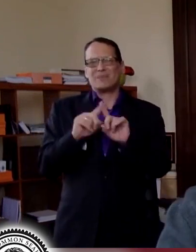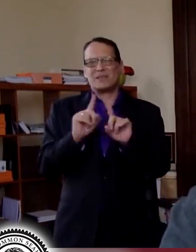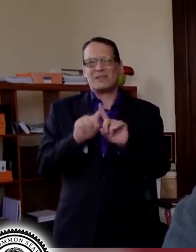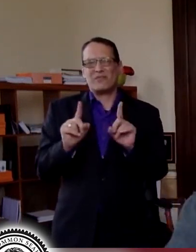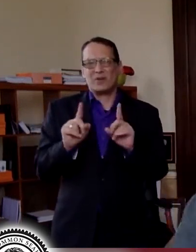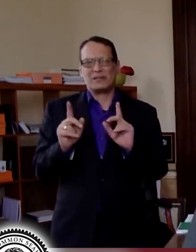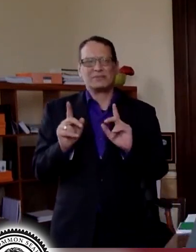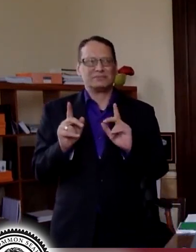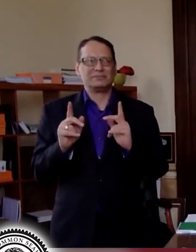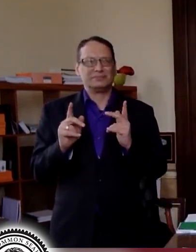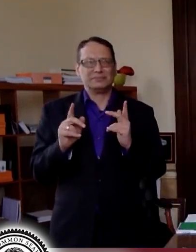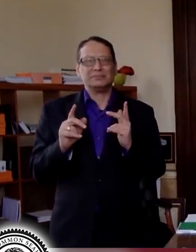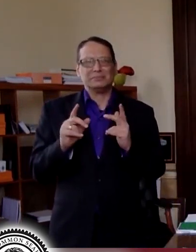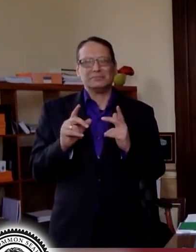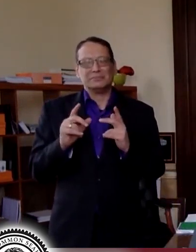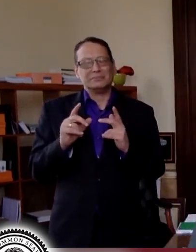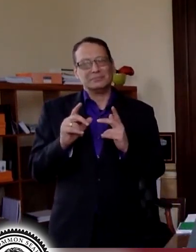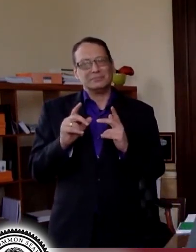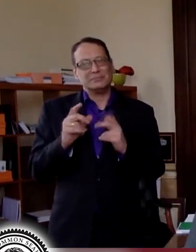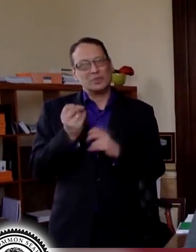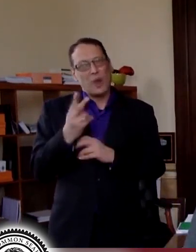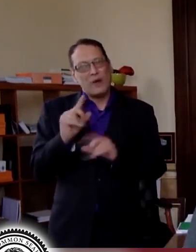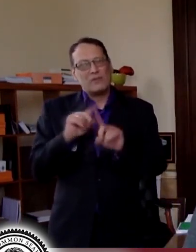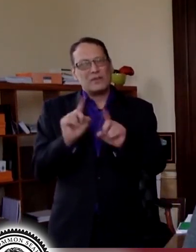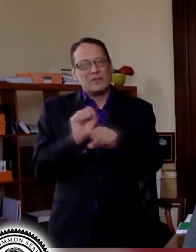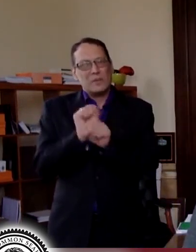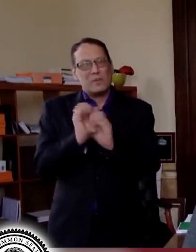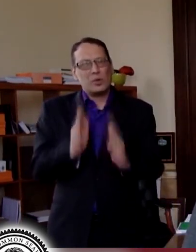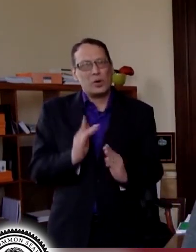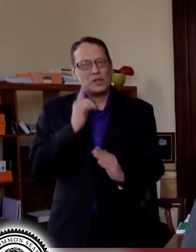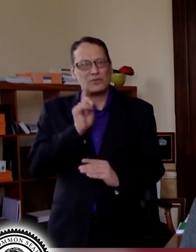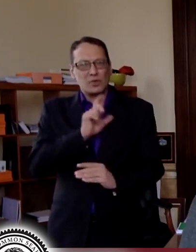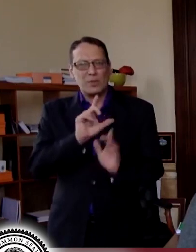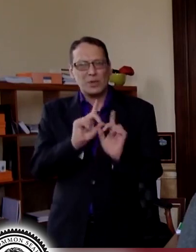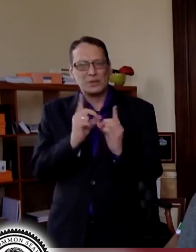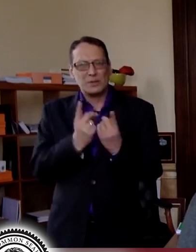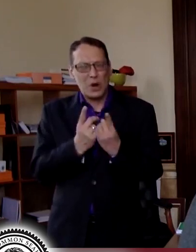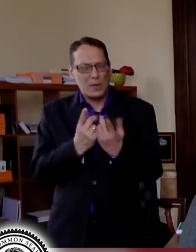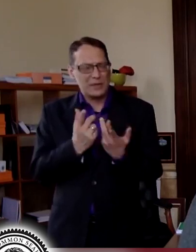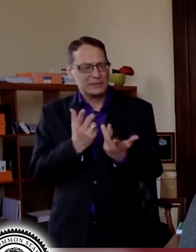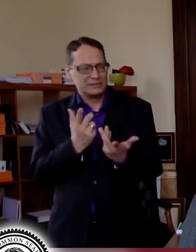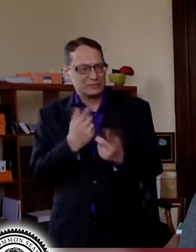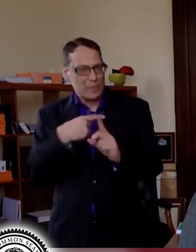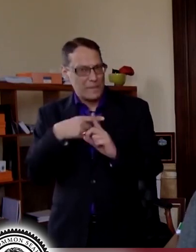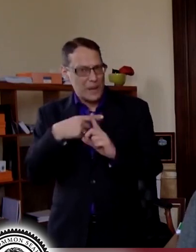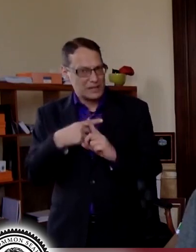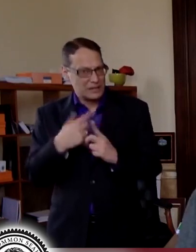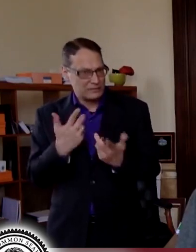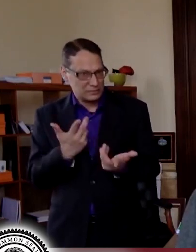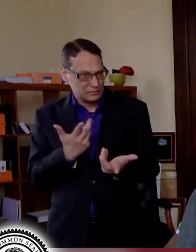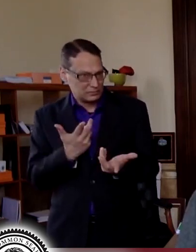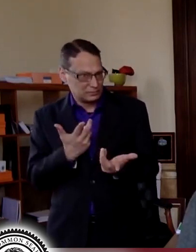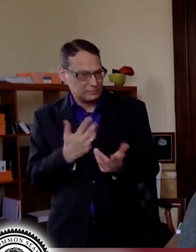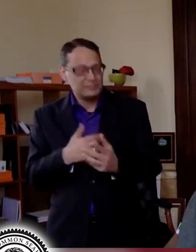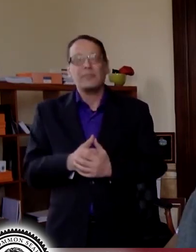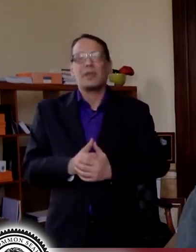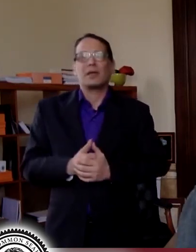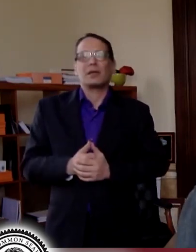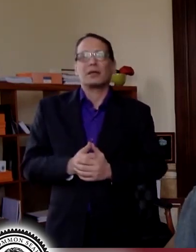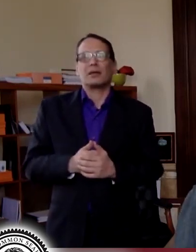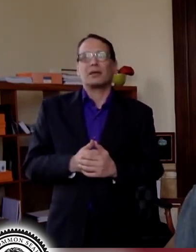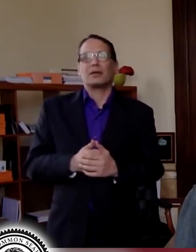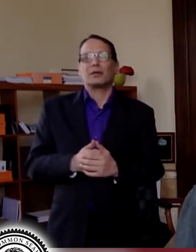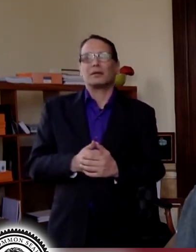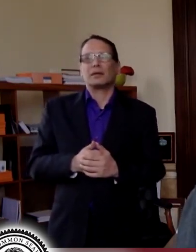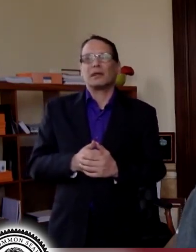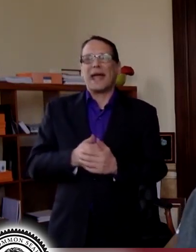SLMPD were positive. How is everybody else doing among city employees who tested positive? You know, I don't have a